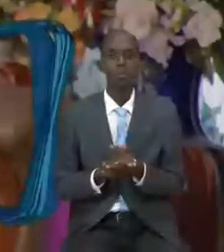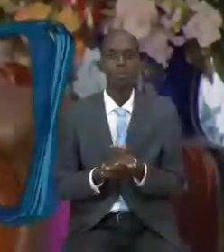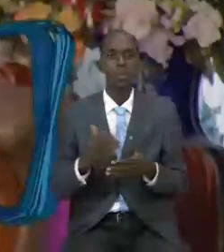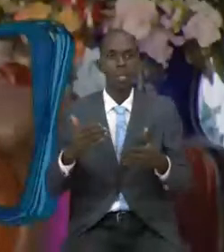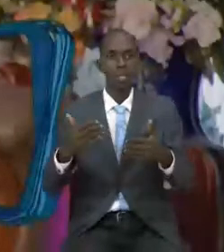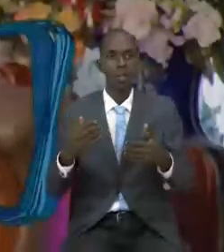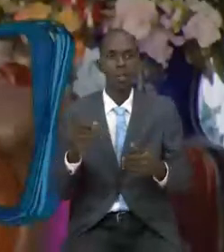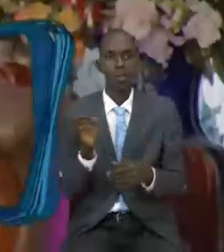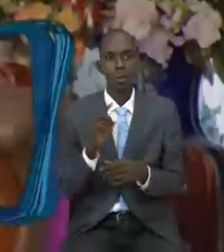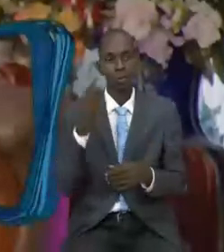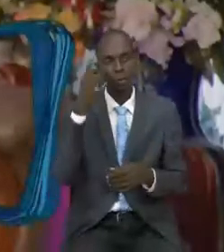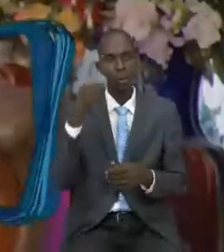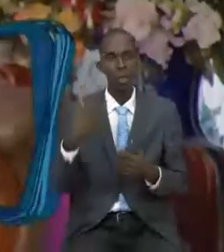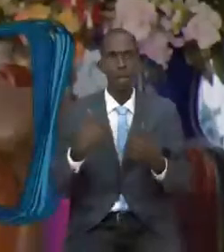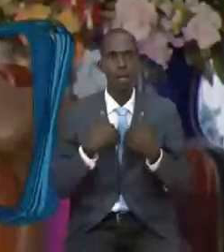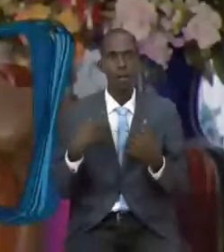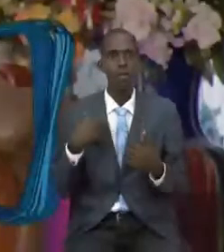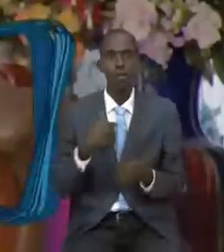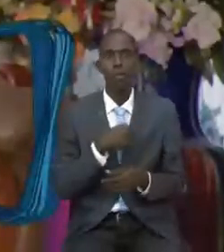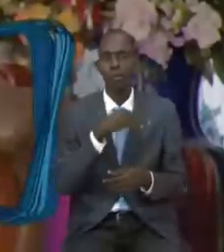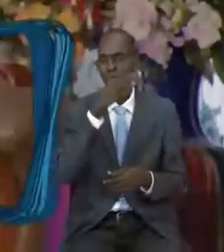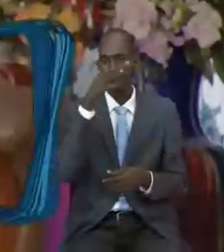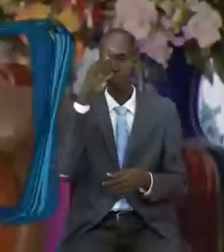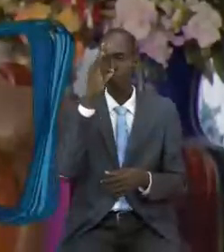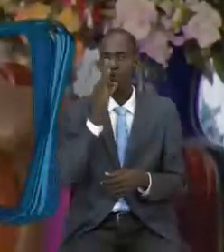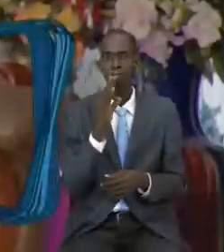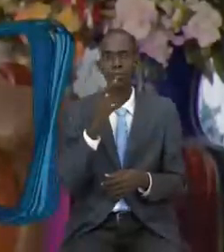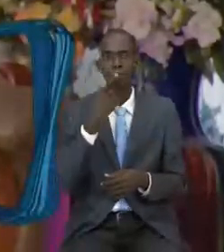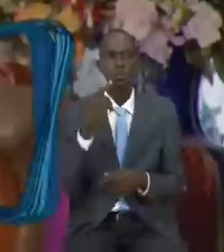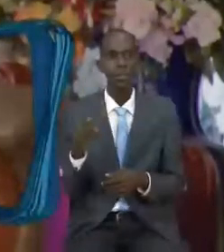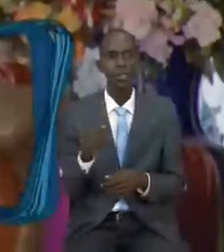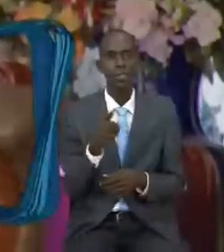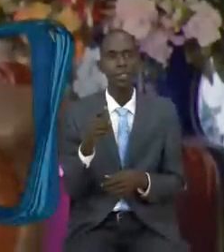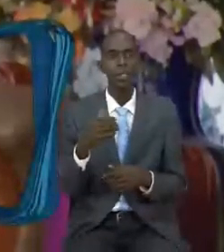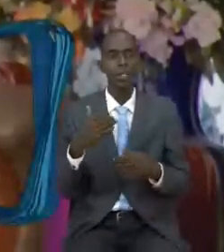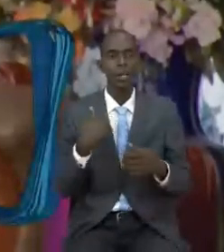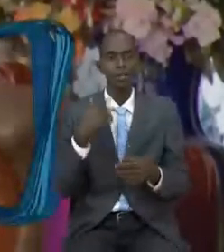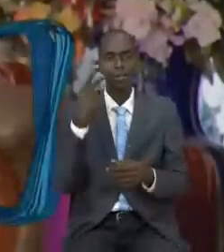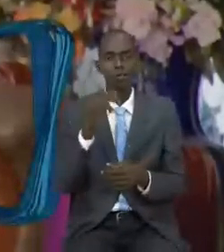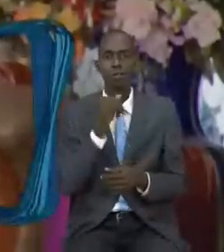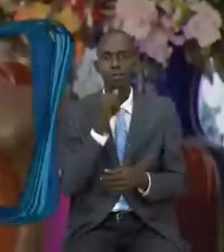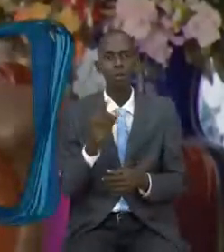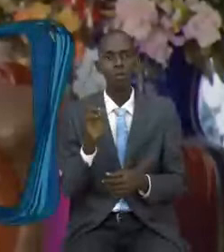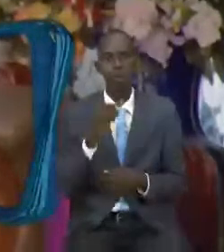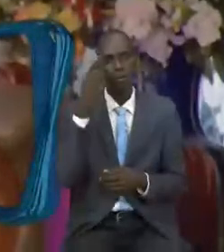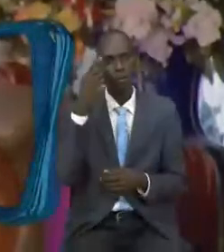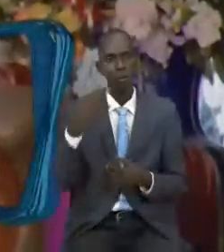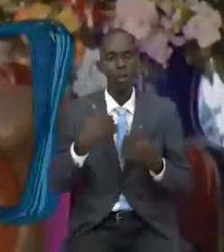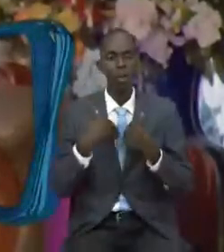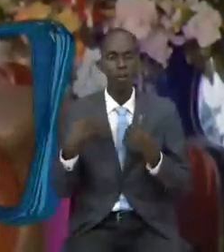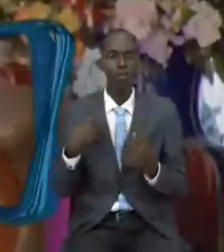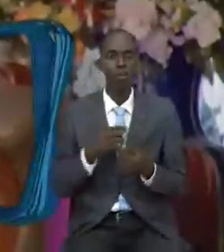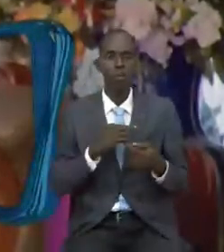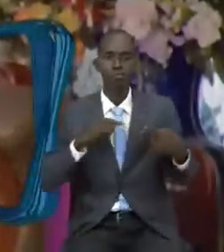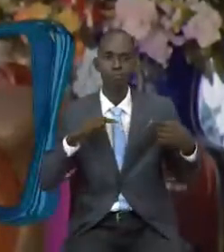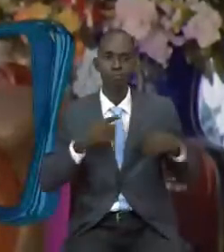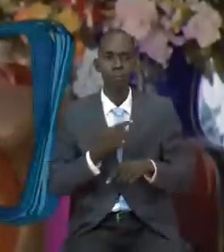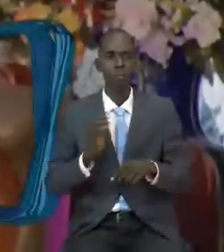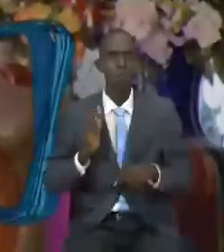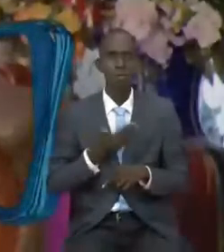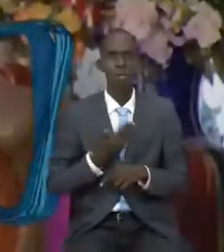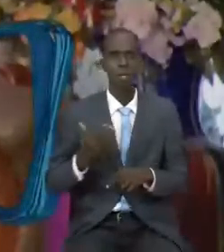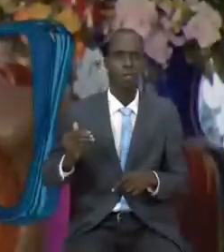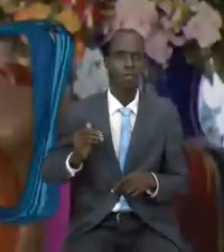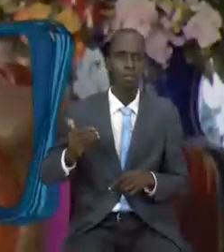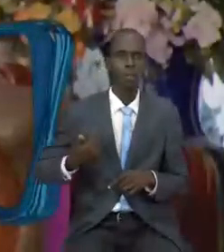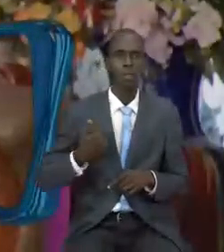say they, and thou seest not? Wherefore have we afflicted our soul, and thou